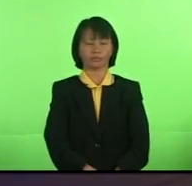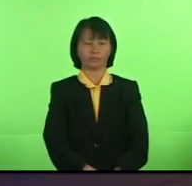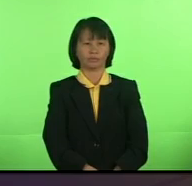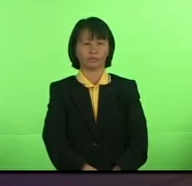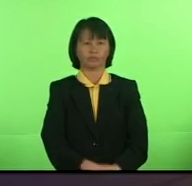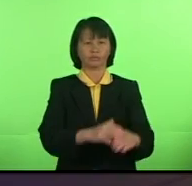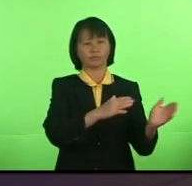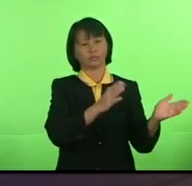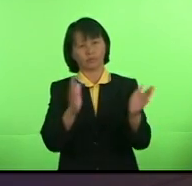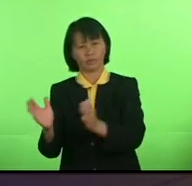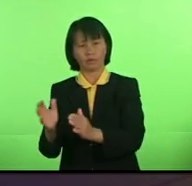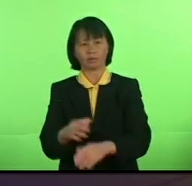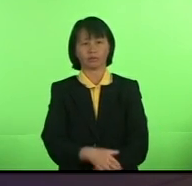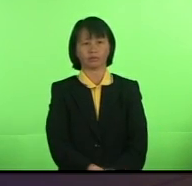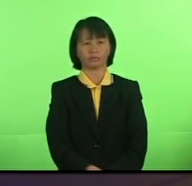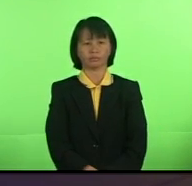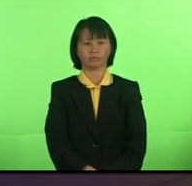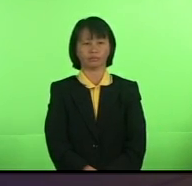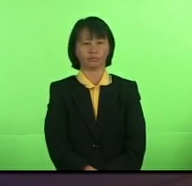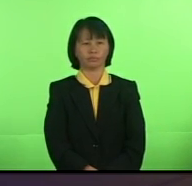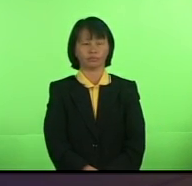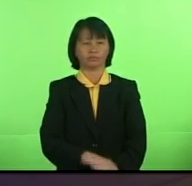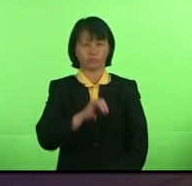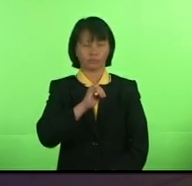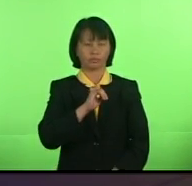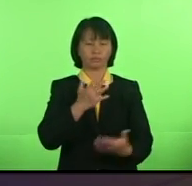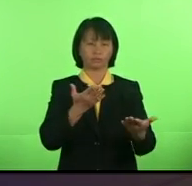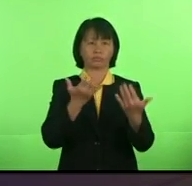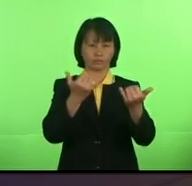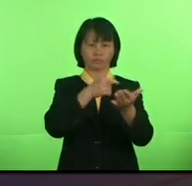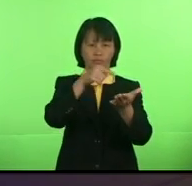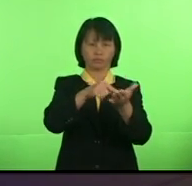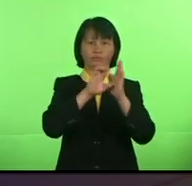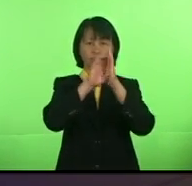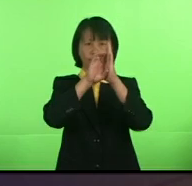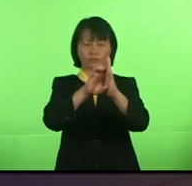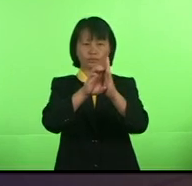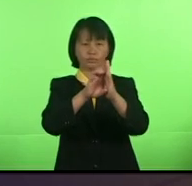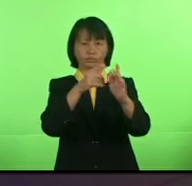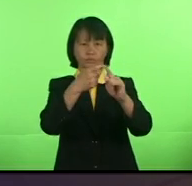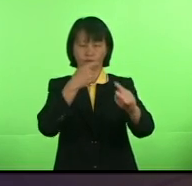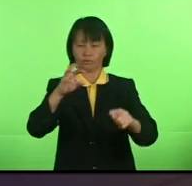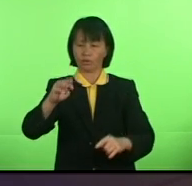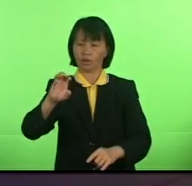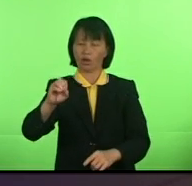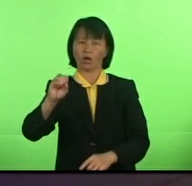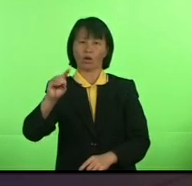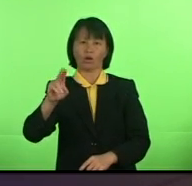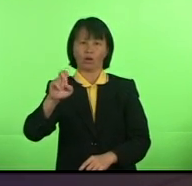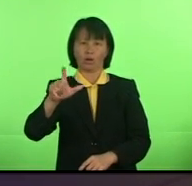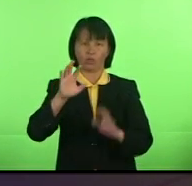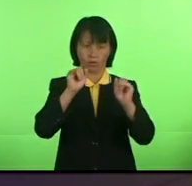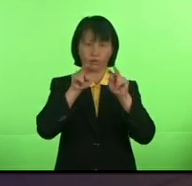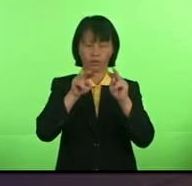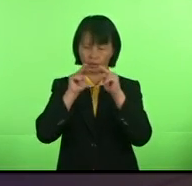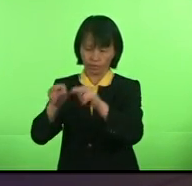Next, let's look at this. I took this sample from the module, so you can roughly go through the module and